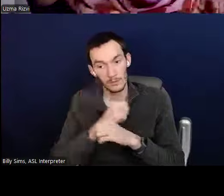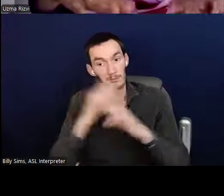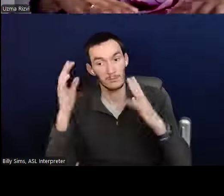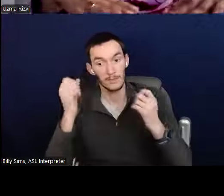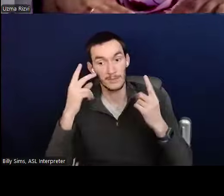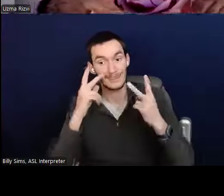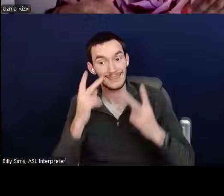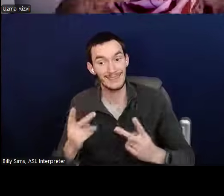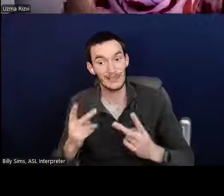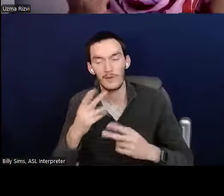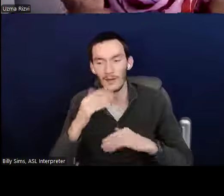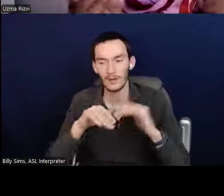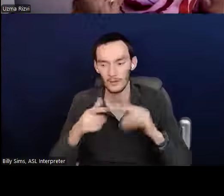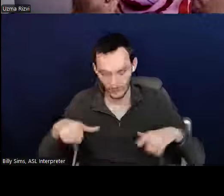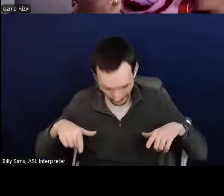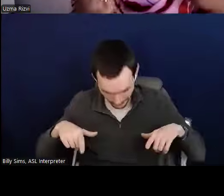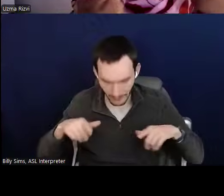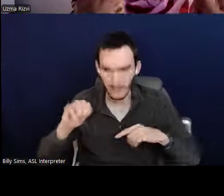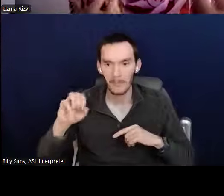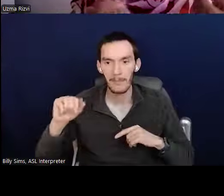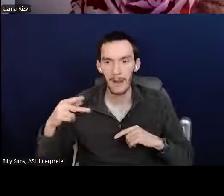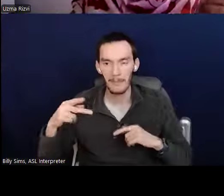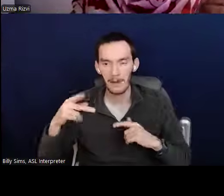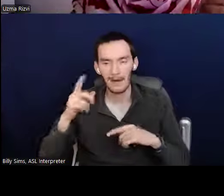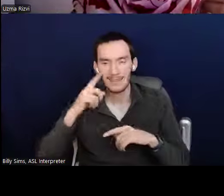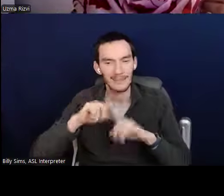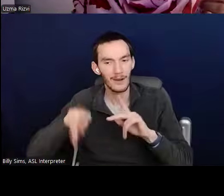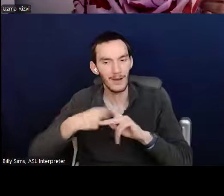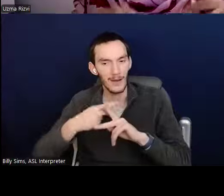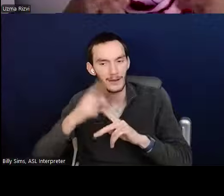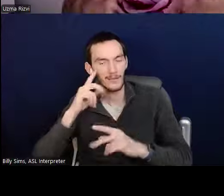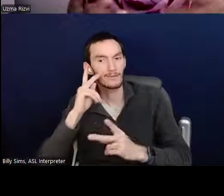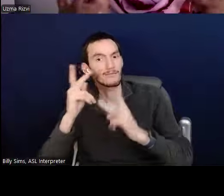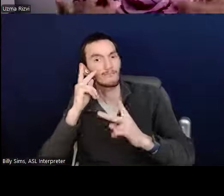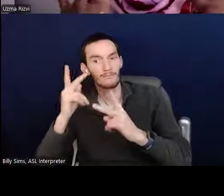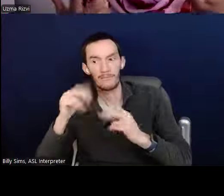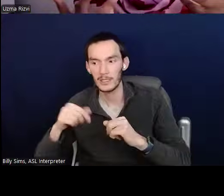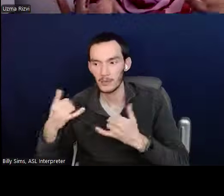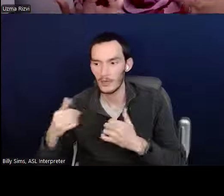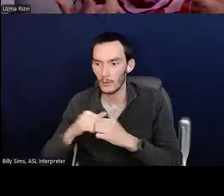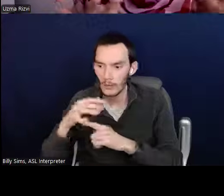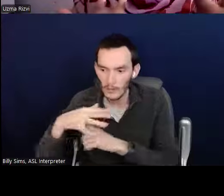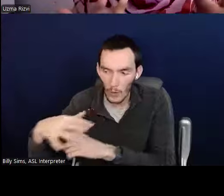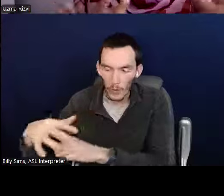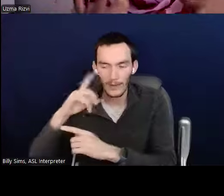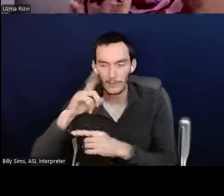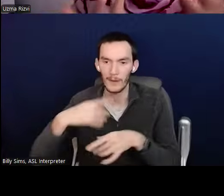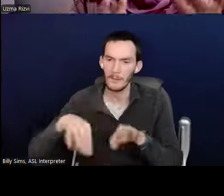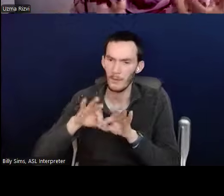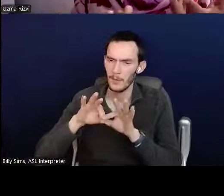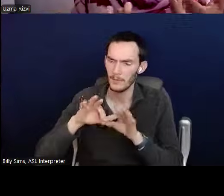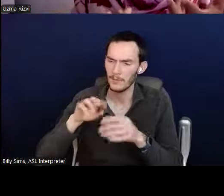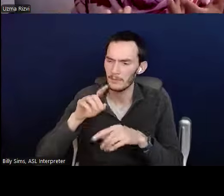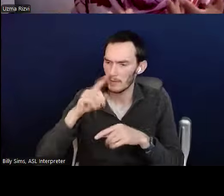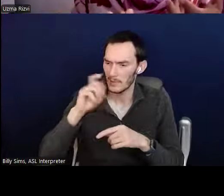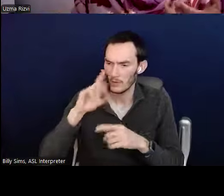just looking at top-down plans. I think there's a different kind of visualization that's possible today. And so I think that's really important because it changes the ways in which we